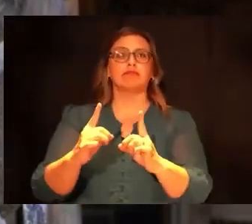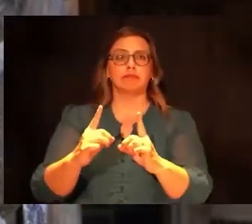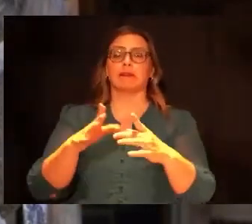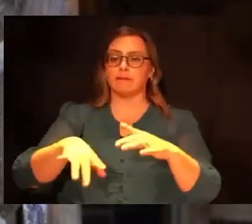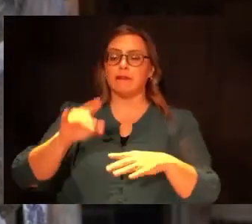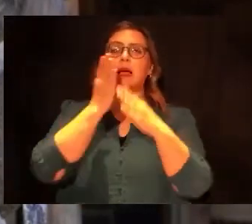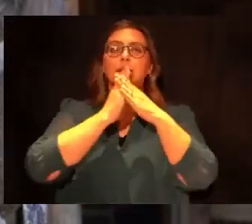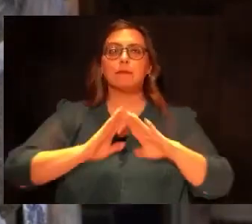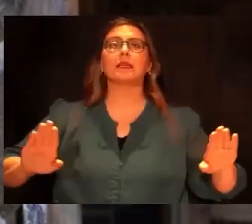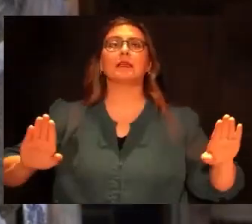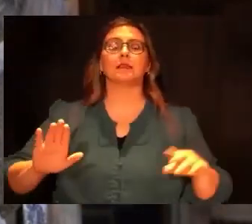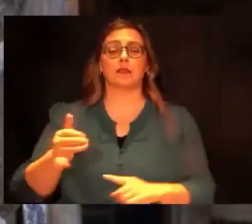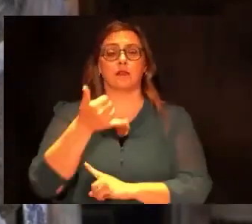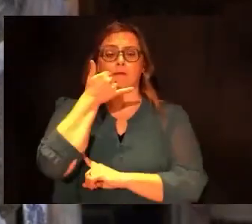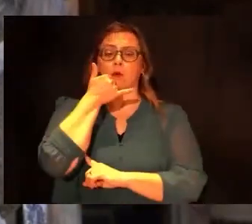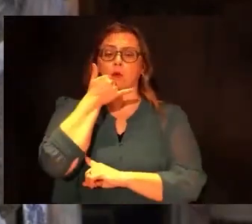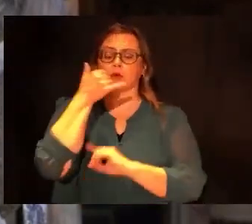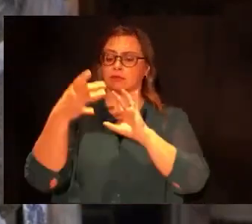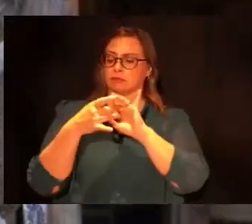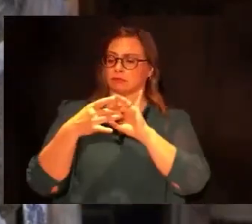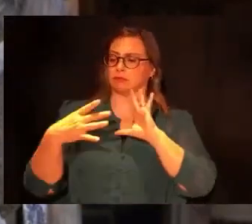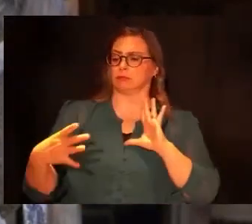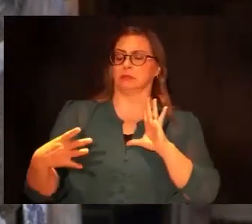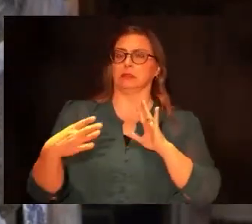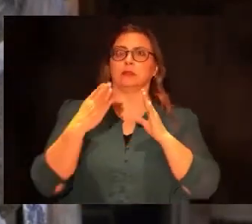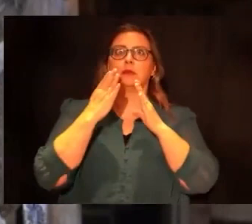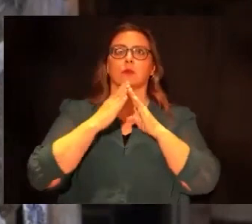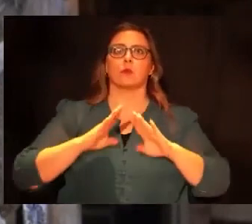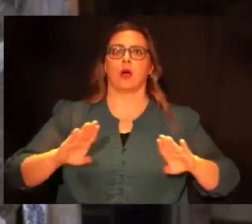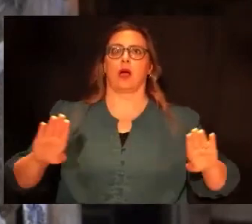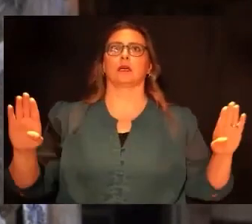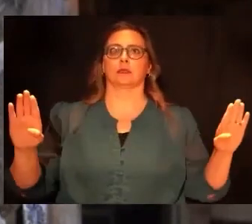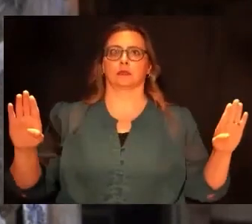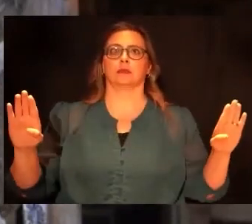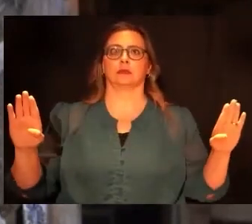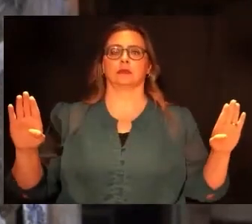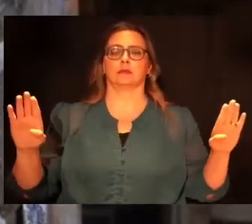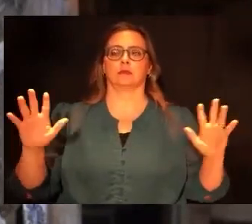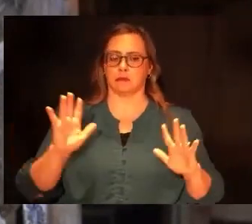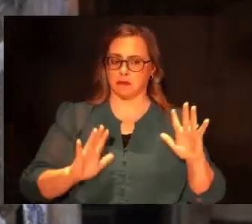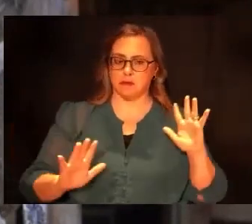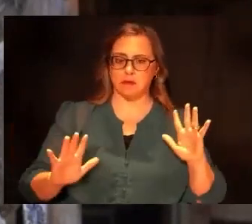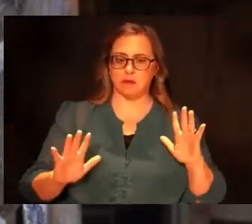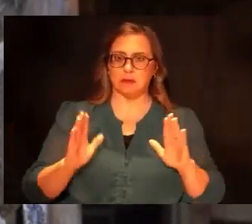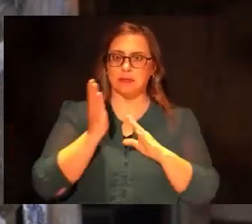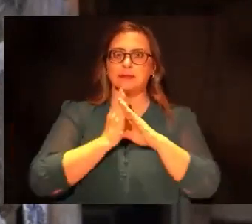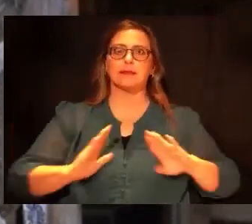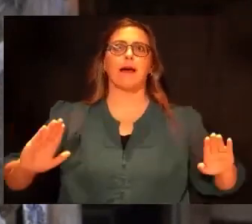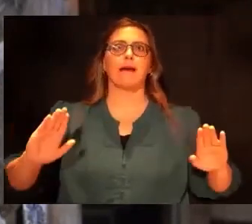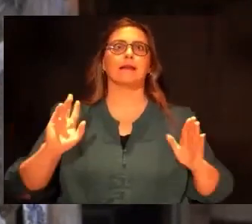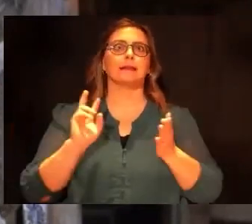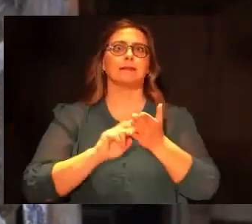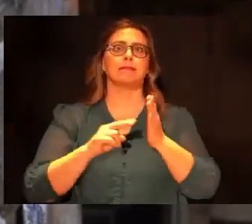A phone line dies, a funeral of sound, where silence leaves its own message on this